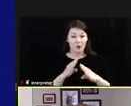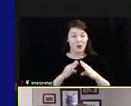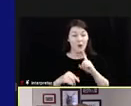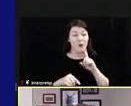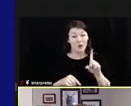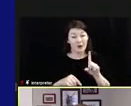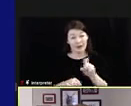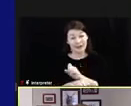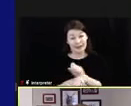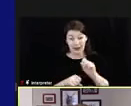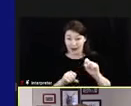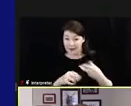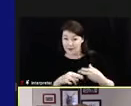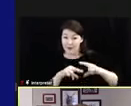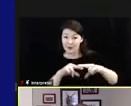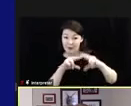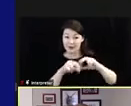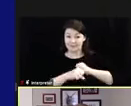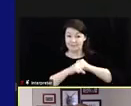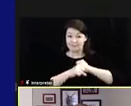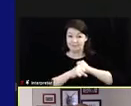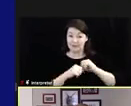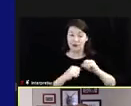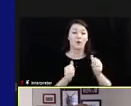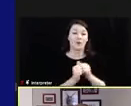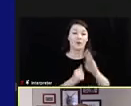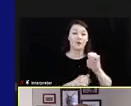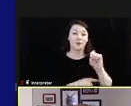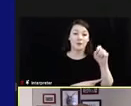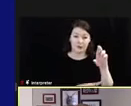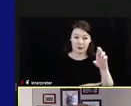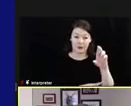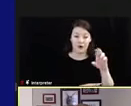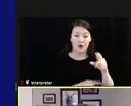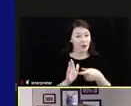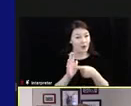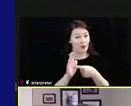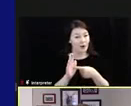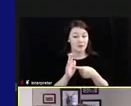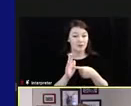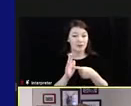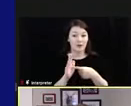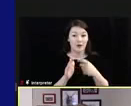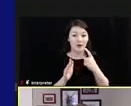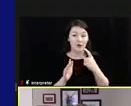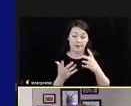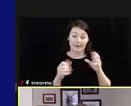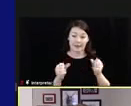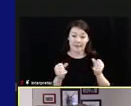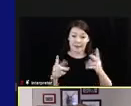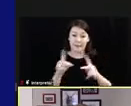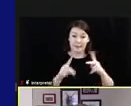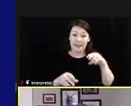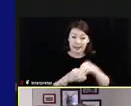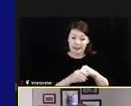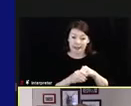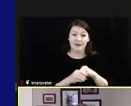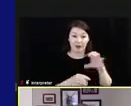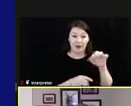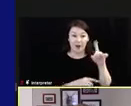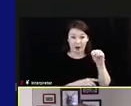back up and protecting our most vulnerable individuals. So again, booster doses eligible to many adults in Colorado,